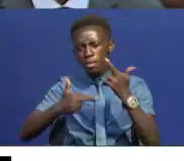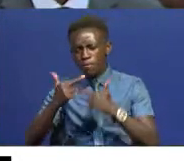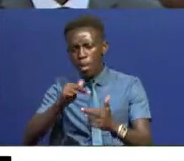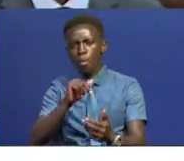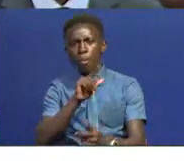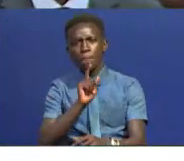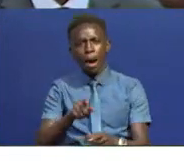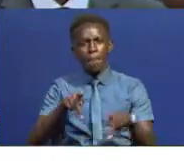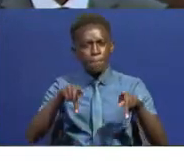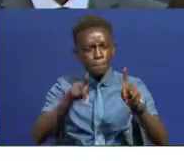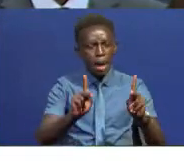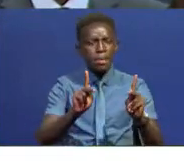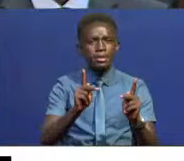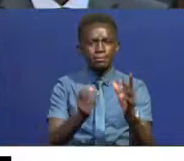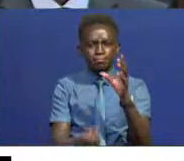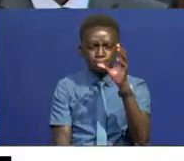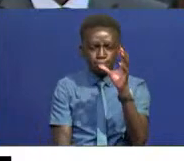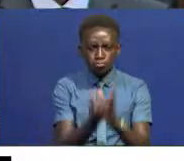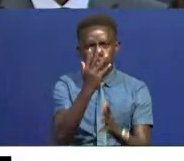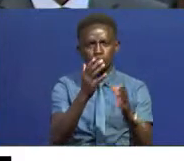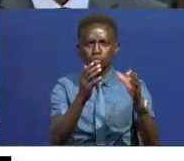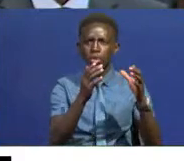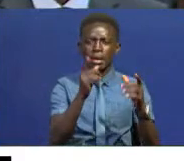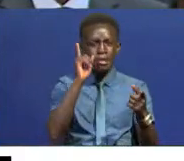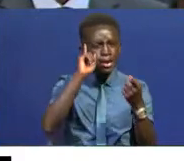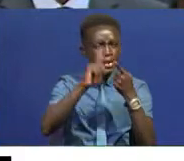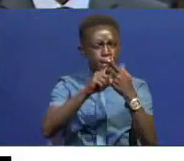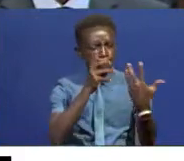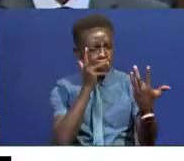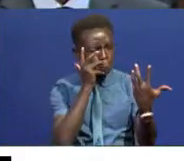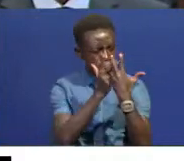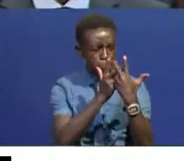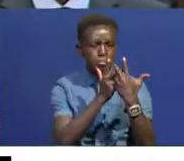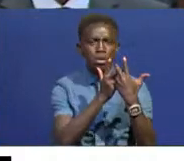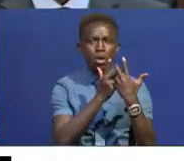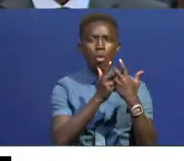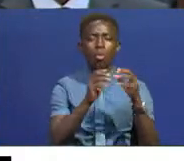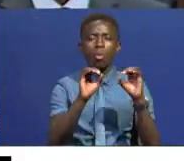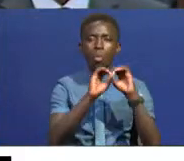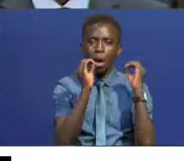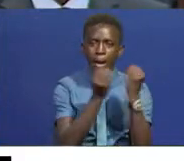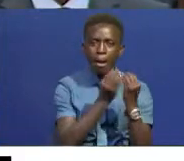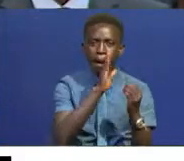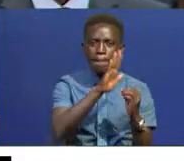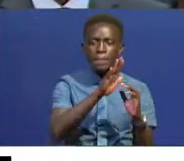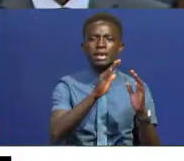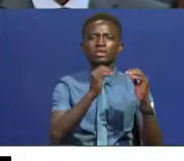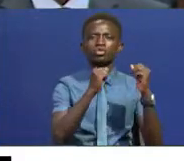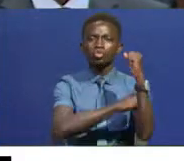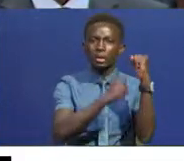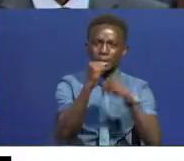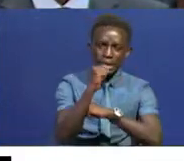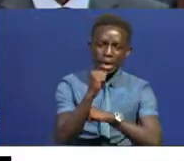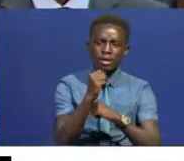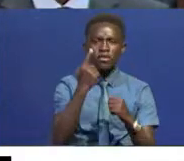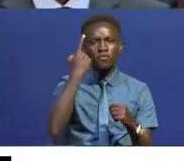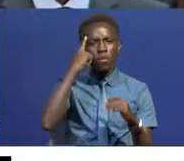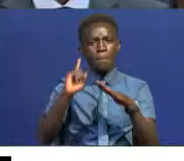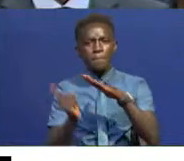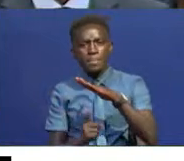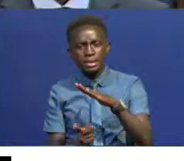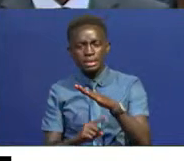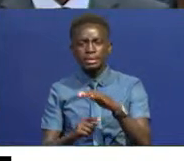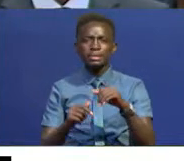establishments to design fit-for-purpose organizational structures for ministries, departments,